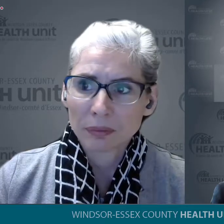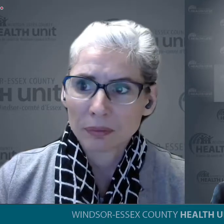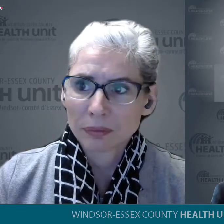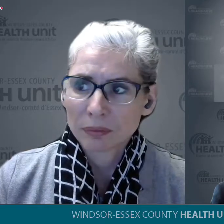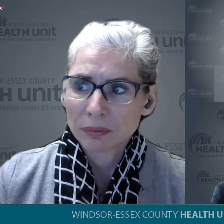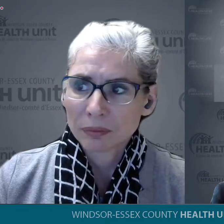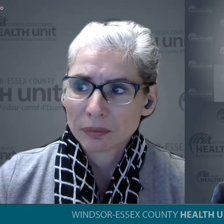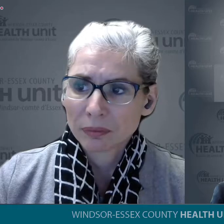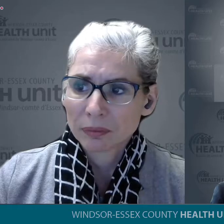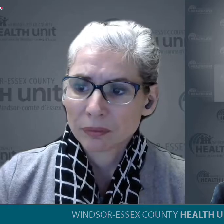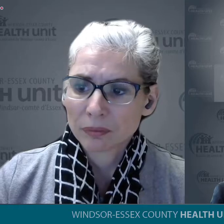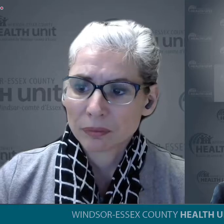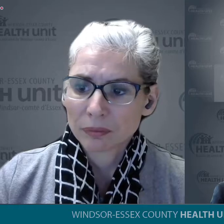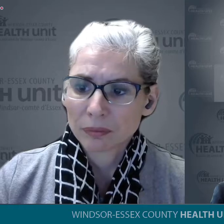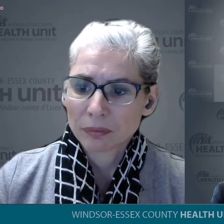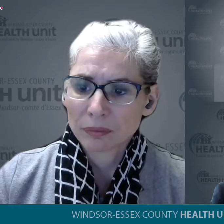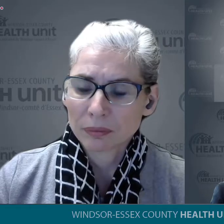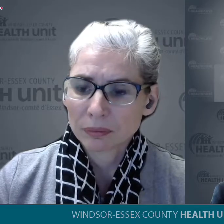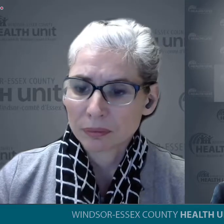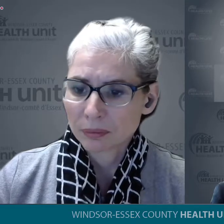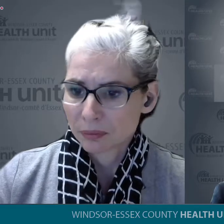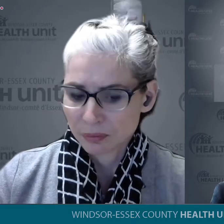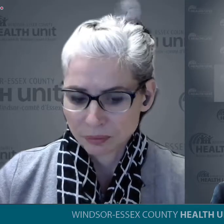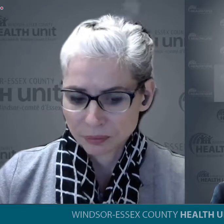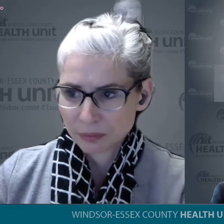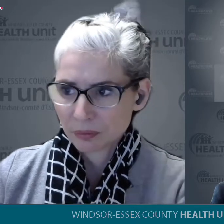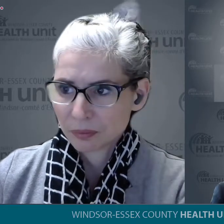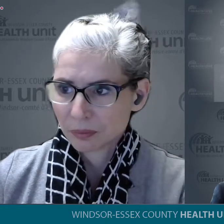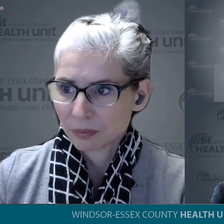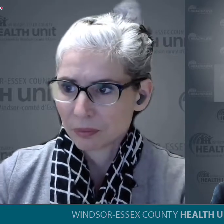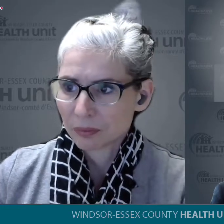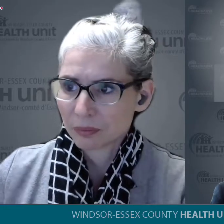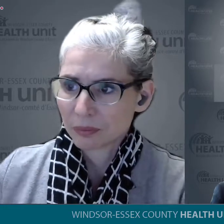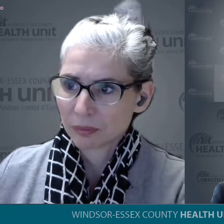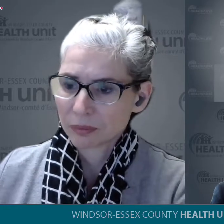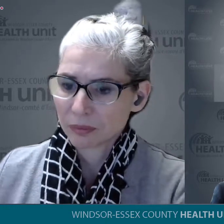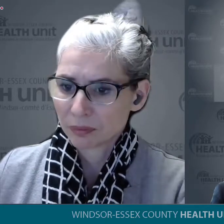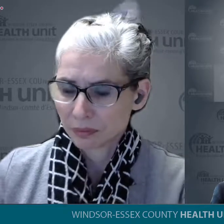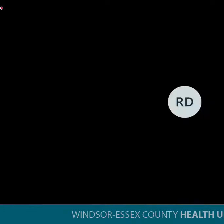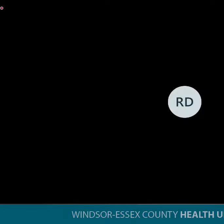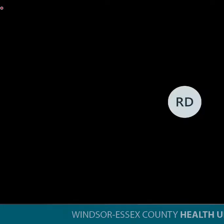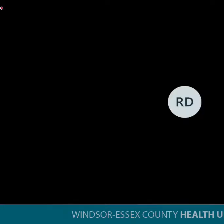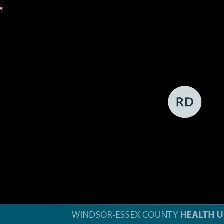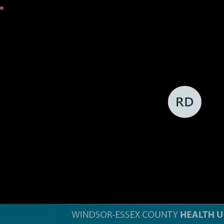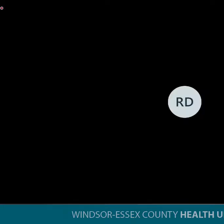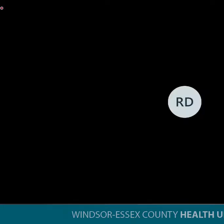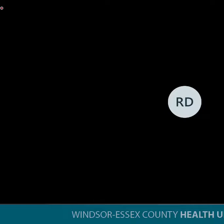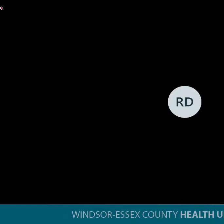Thank you, Ashley. I'm just going to share my screen quickly.